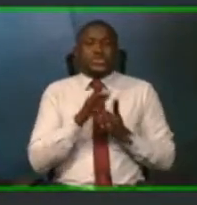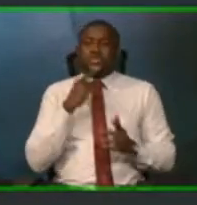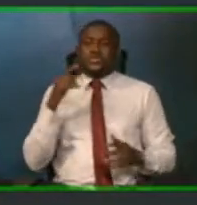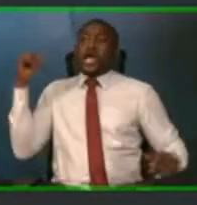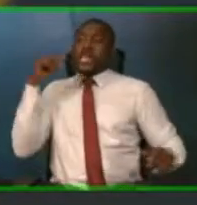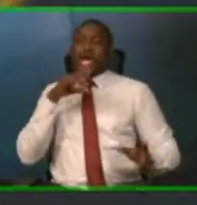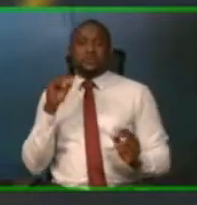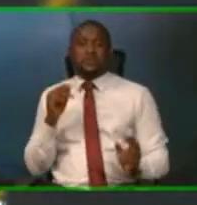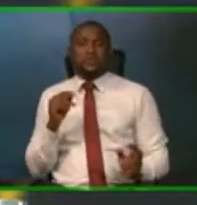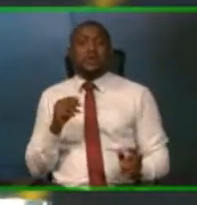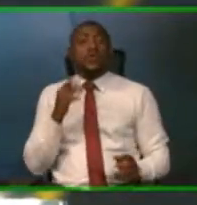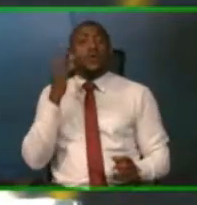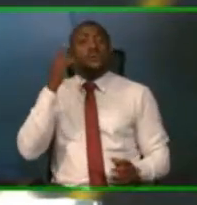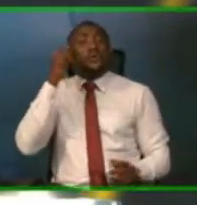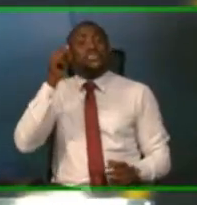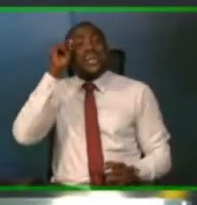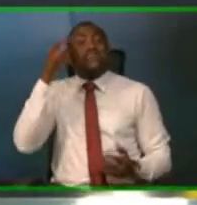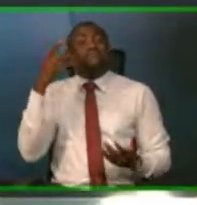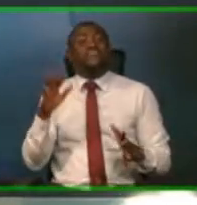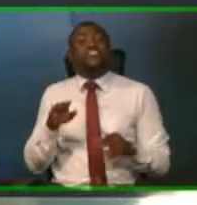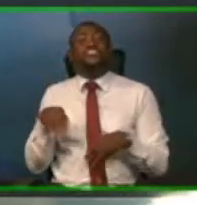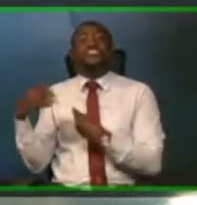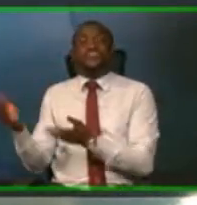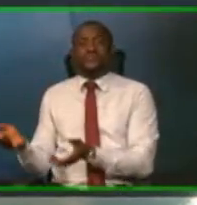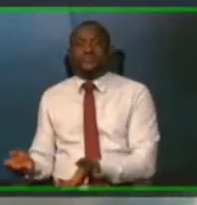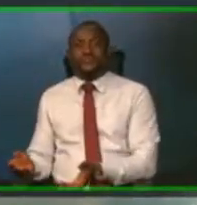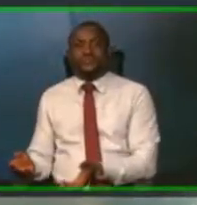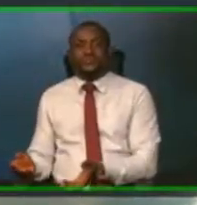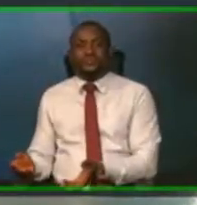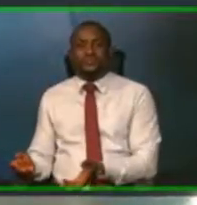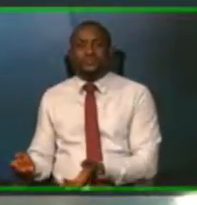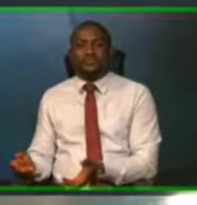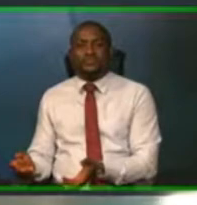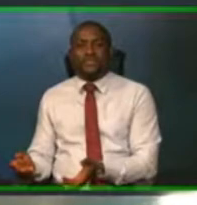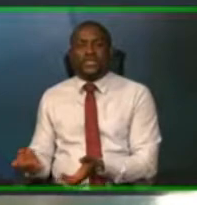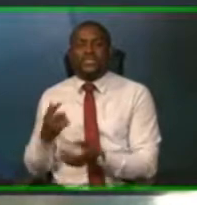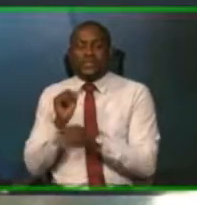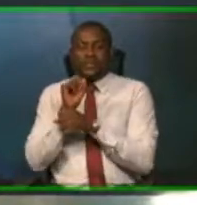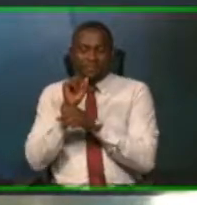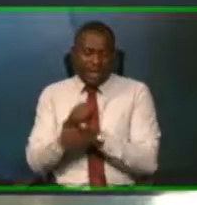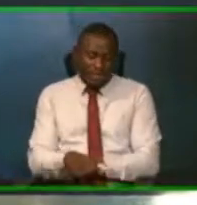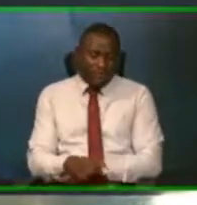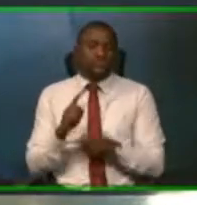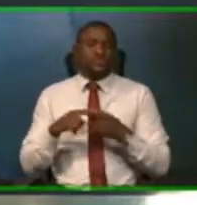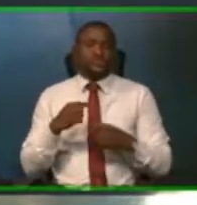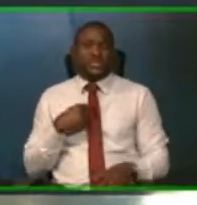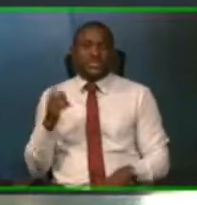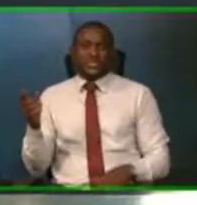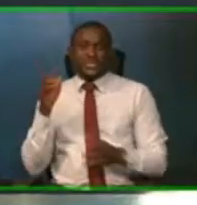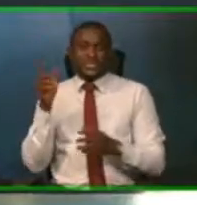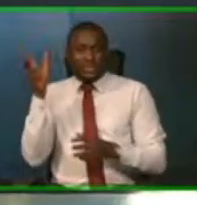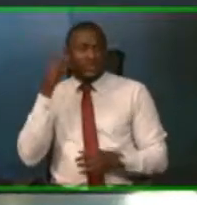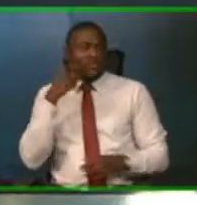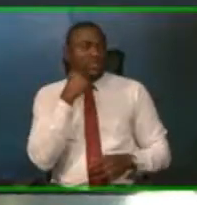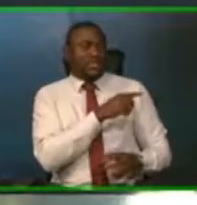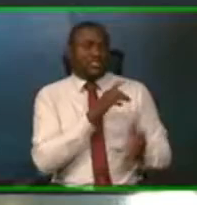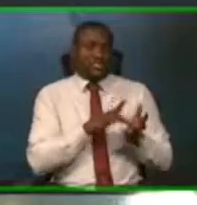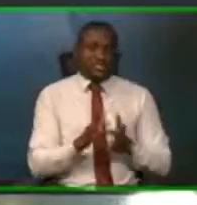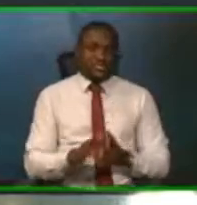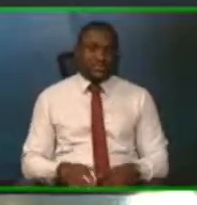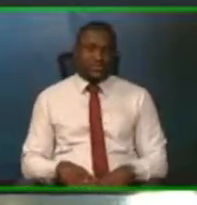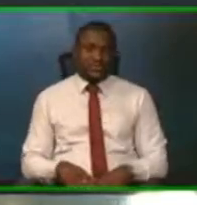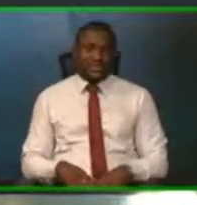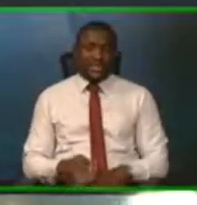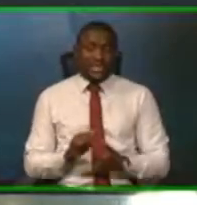He said, bow down to me. When the Bible tells you what shall it profit a man when he gains the whole world, that mountain is the place